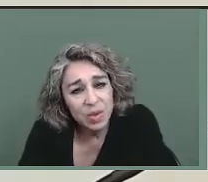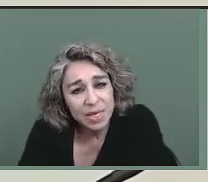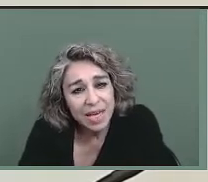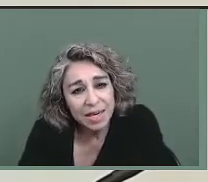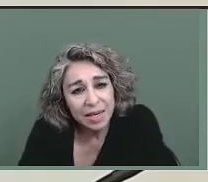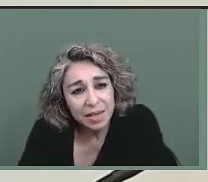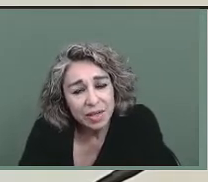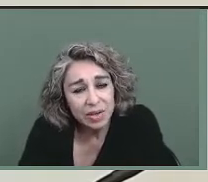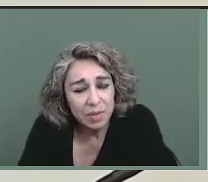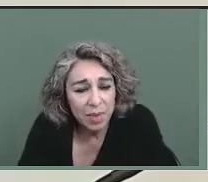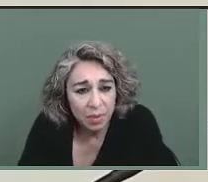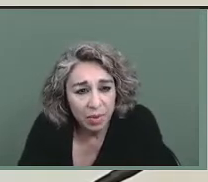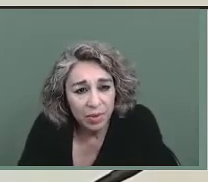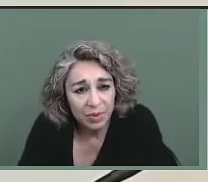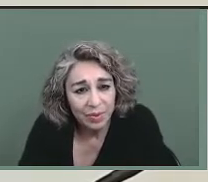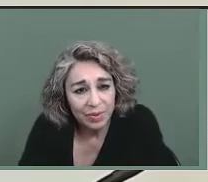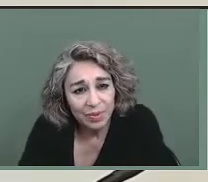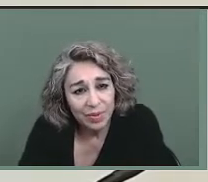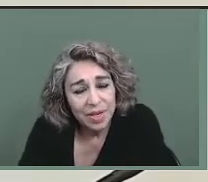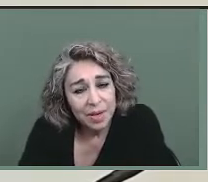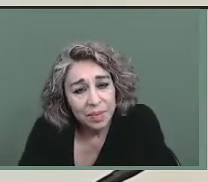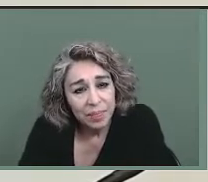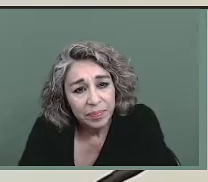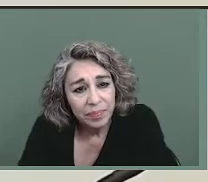you attend to the people.